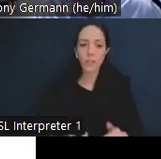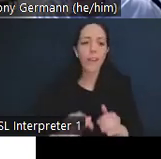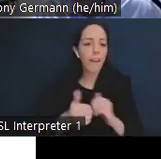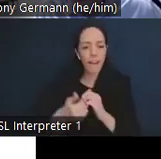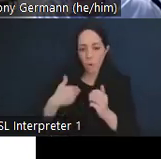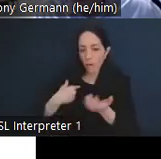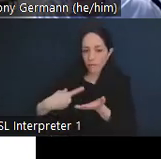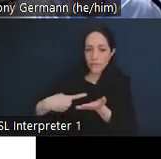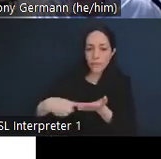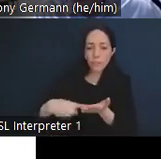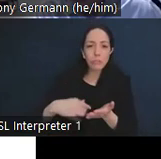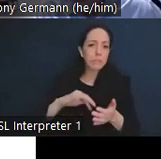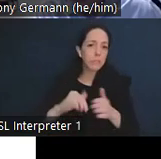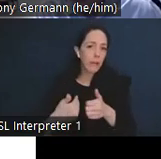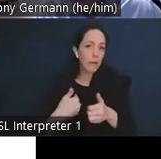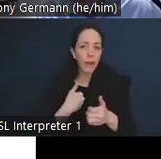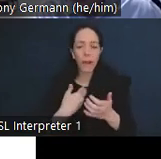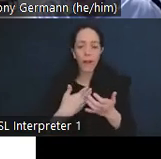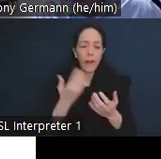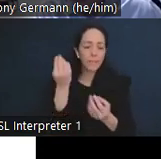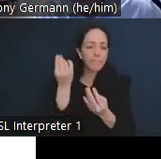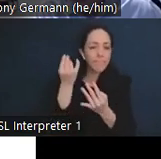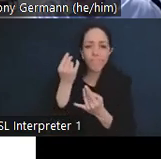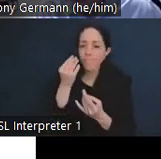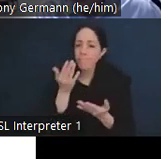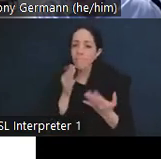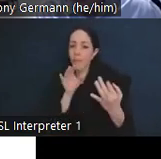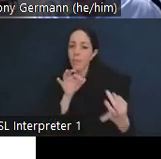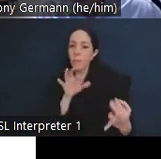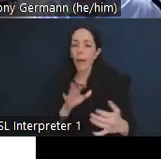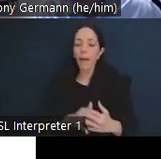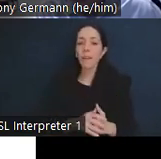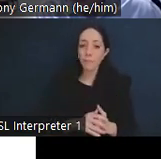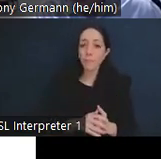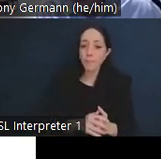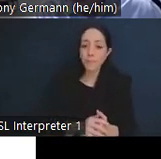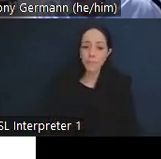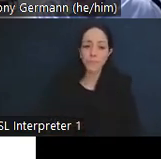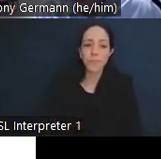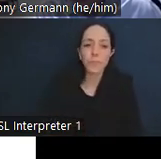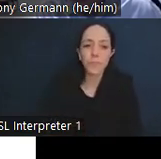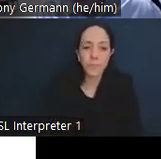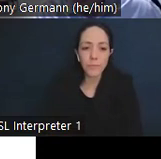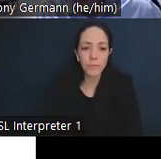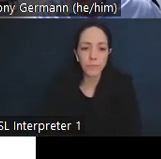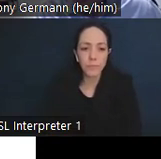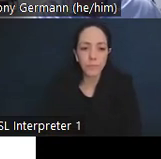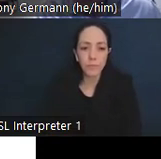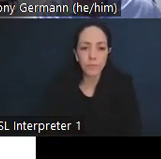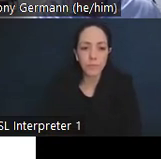of what some other guidelines from about official duties. I'm just trying to find that in my own